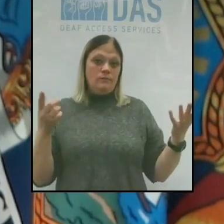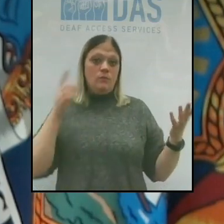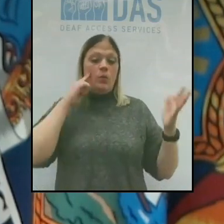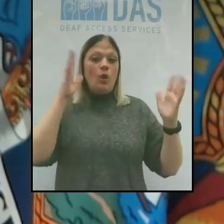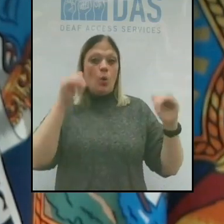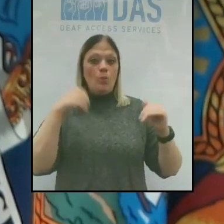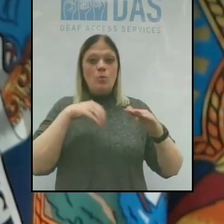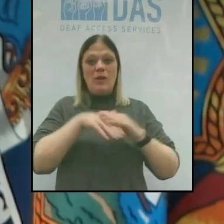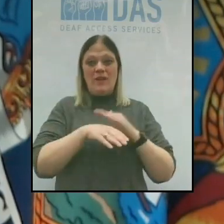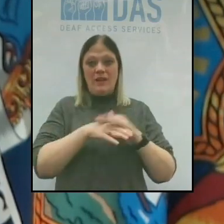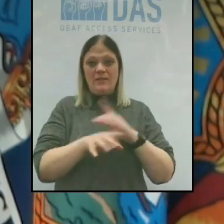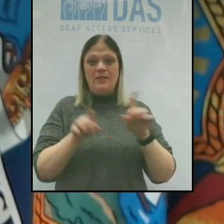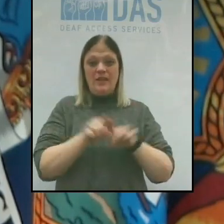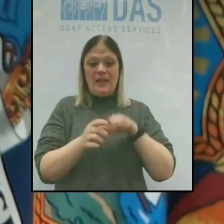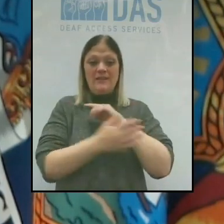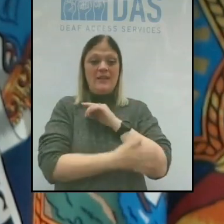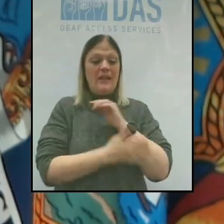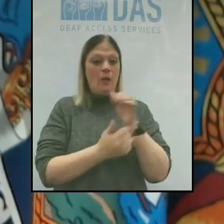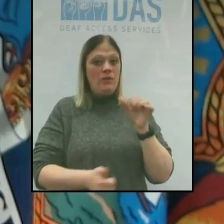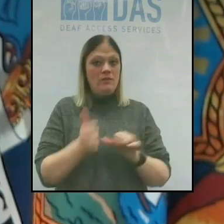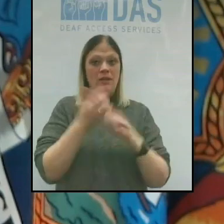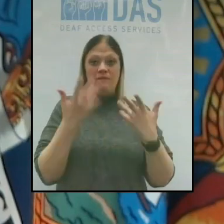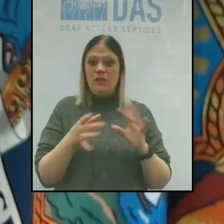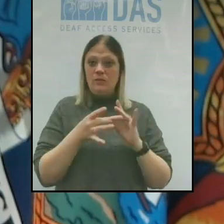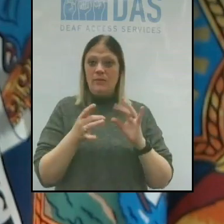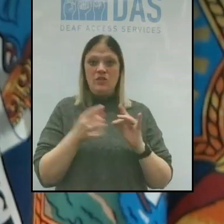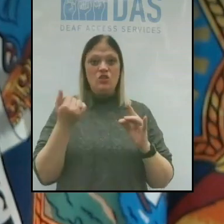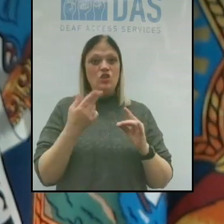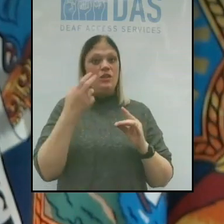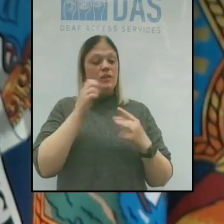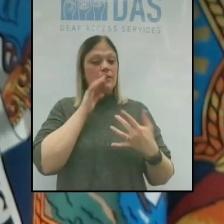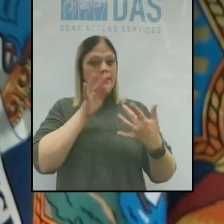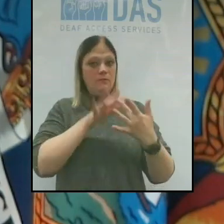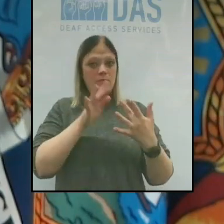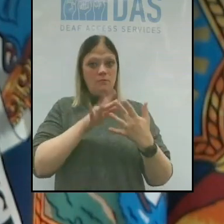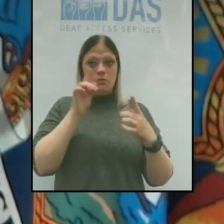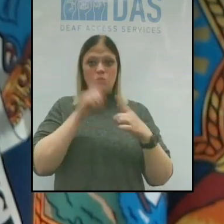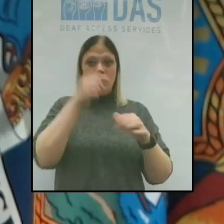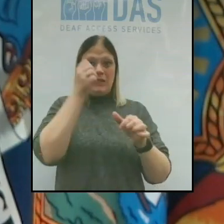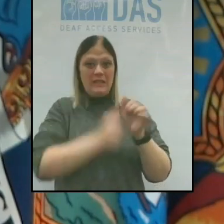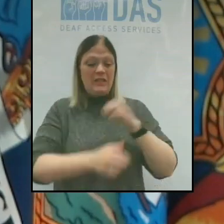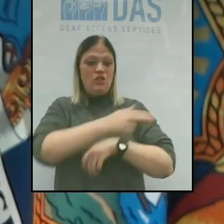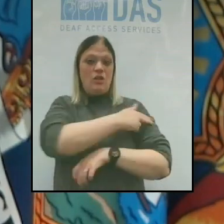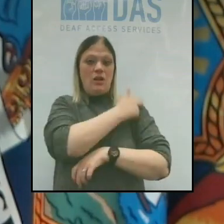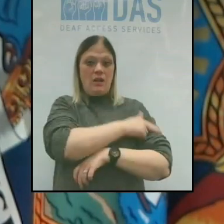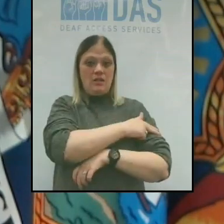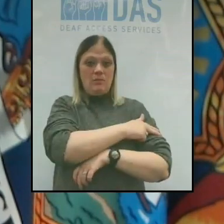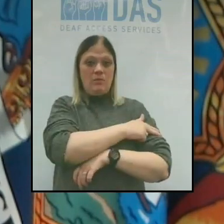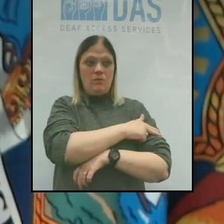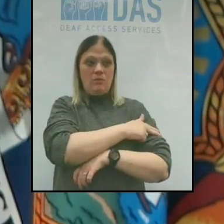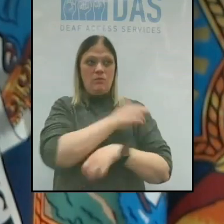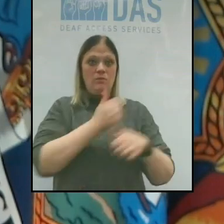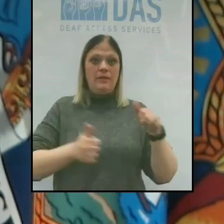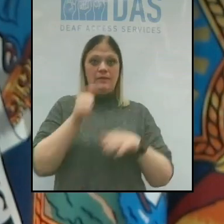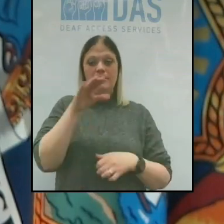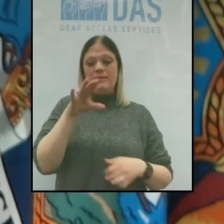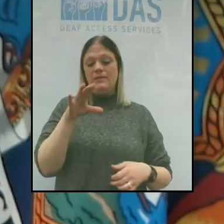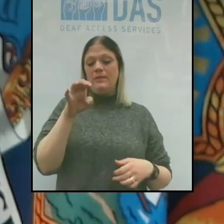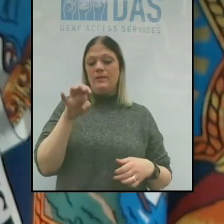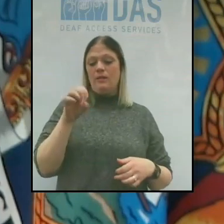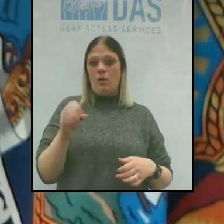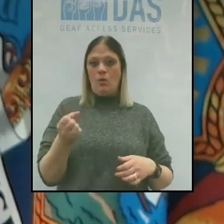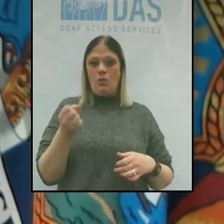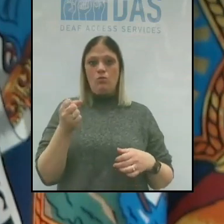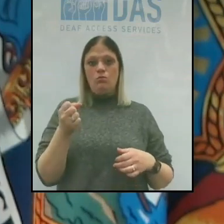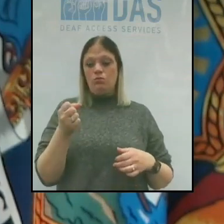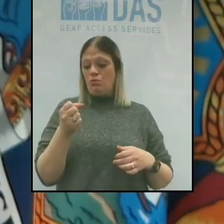access. As the county executive mentioned, he's reached out to each of the hospital CEOs to be